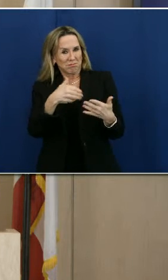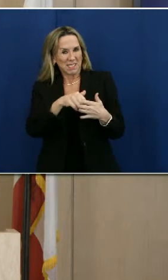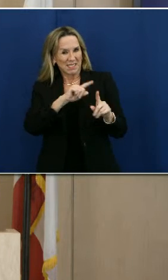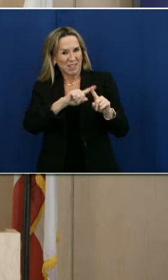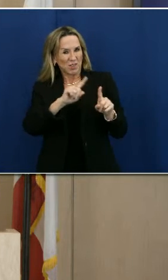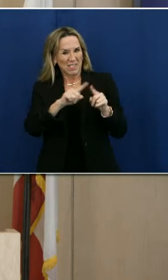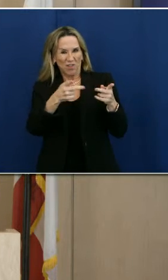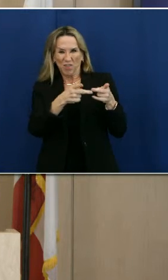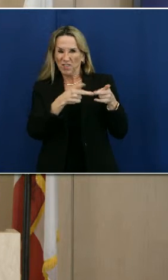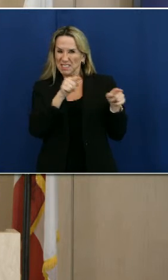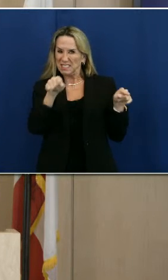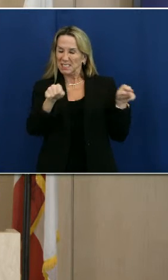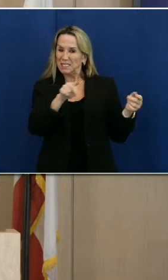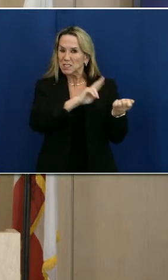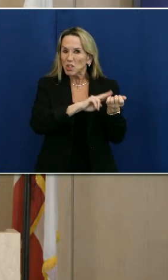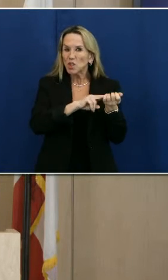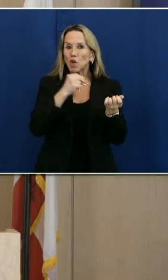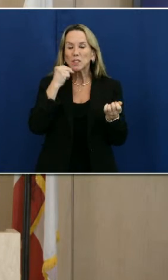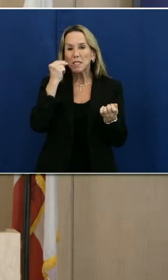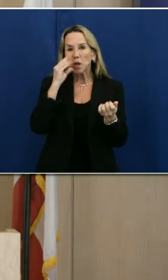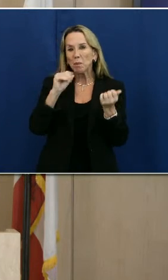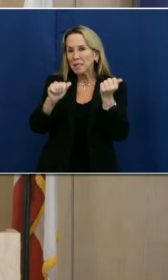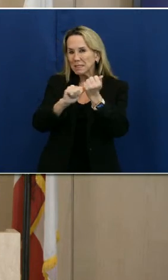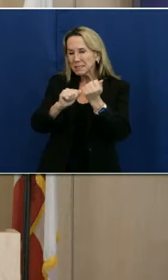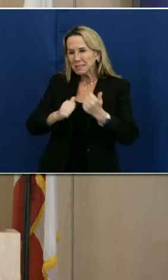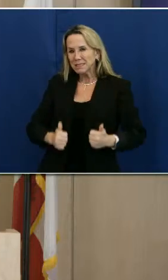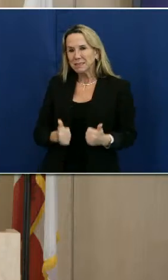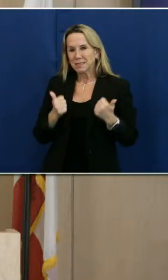Dr. Wooten's going to respond to that, I guess. Thank you.